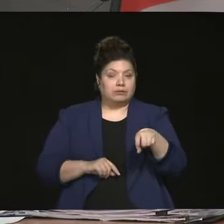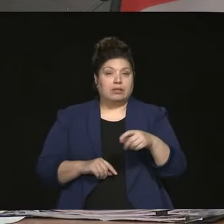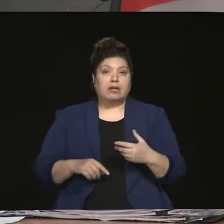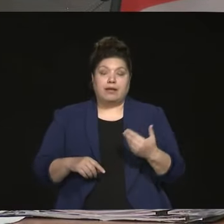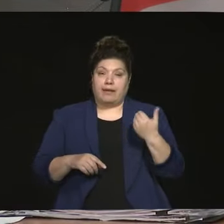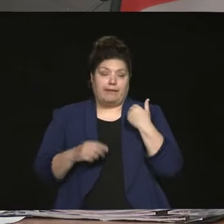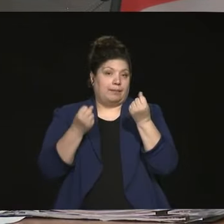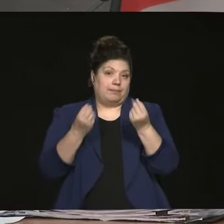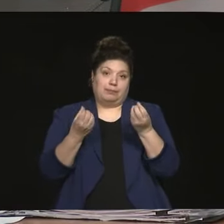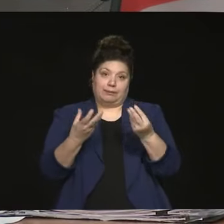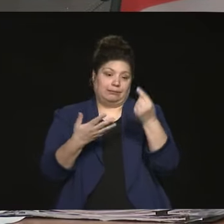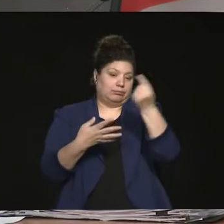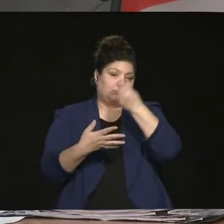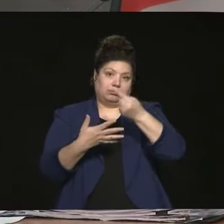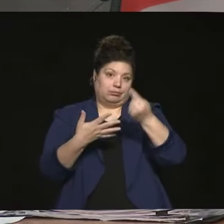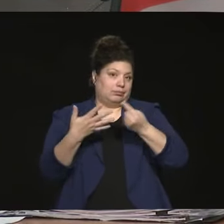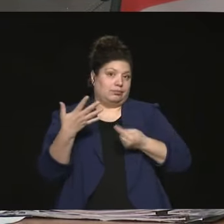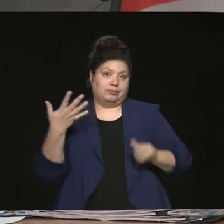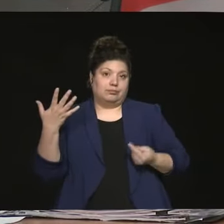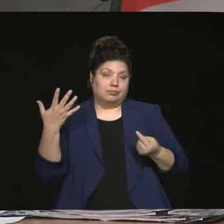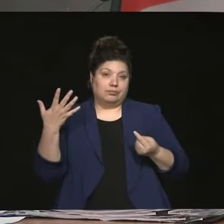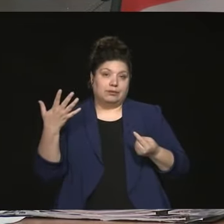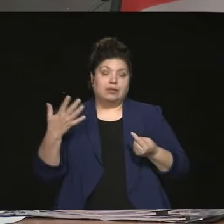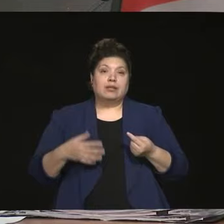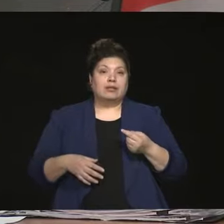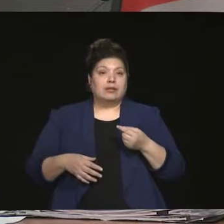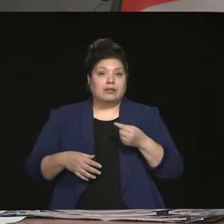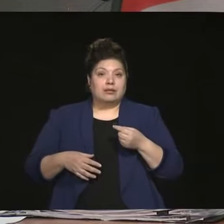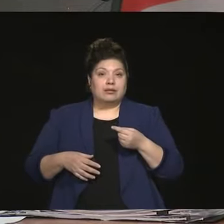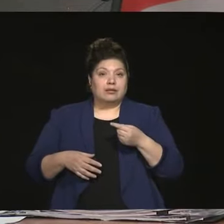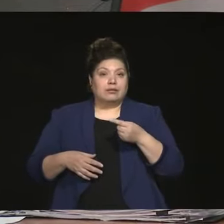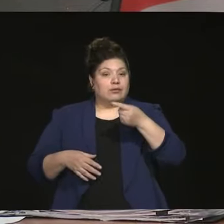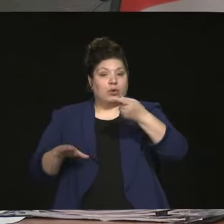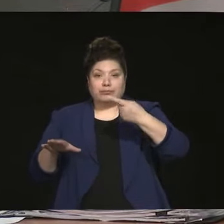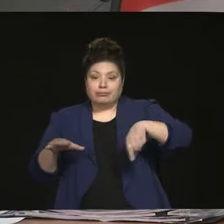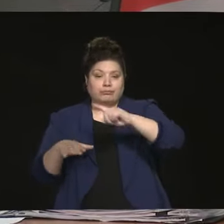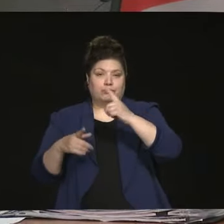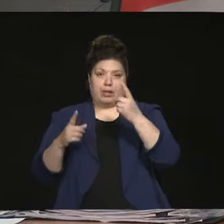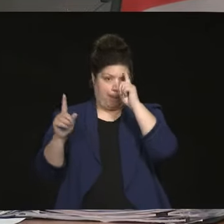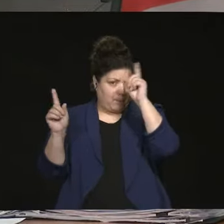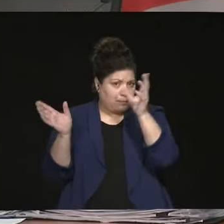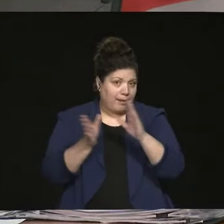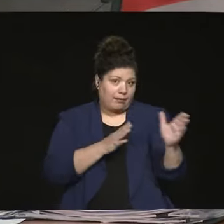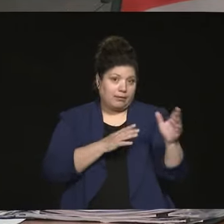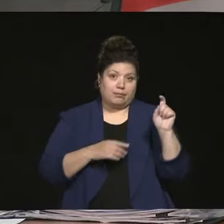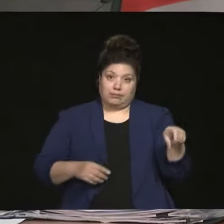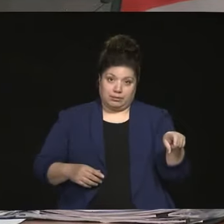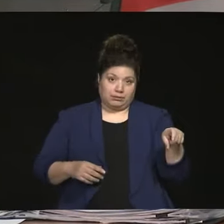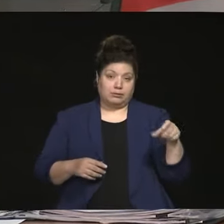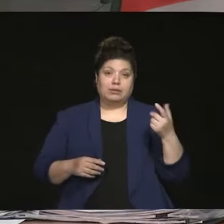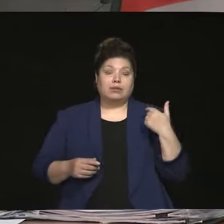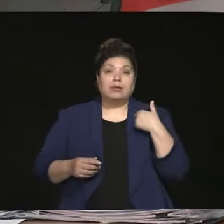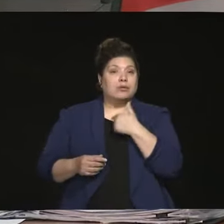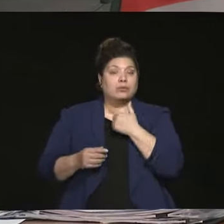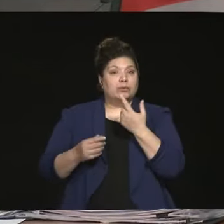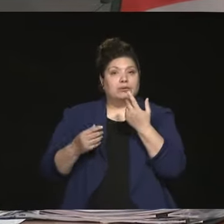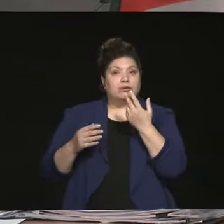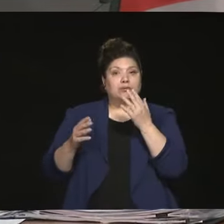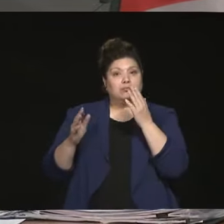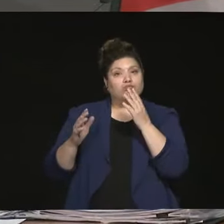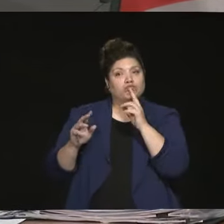be very rapidly planned for, so that we can look towards what that new normal might look